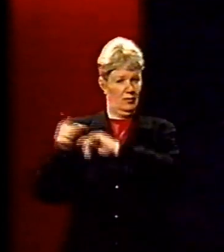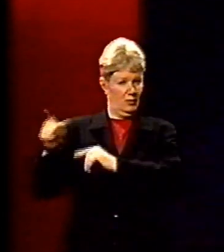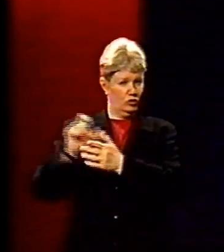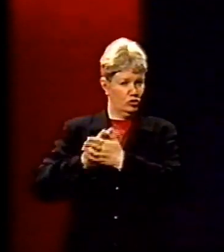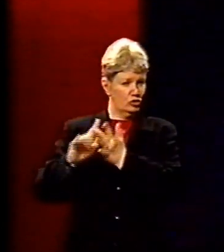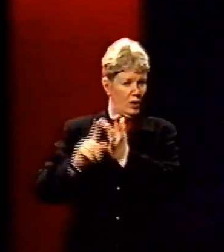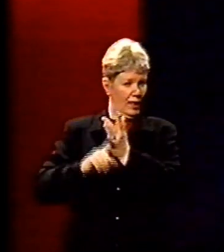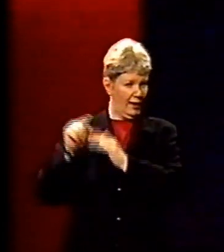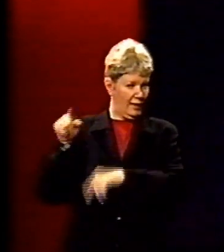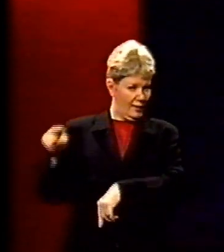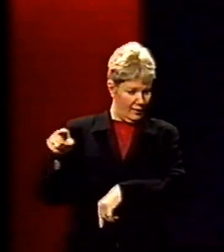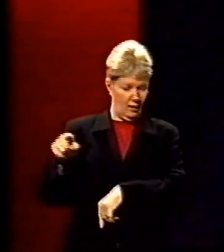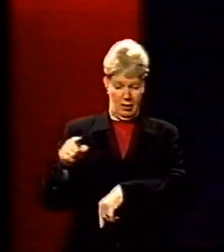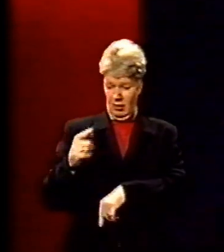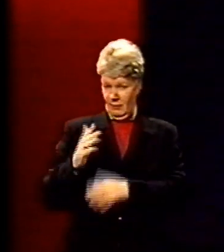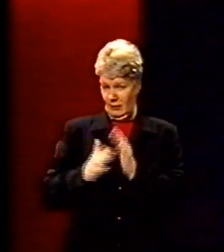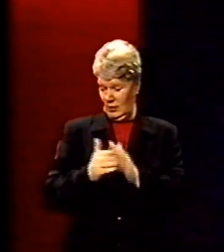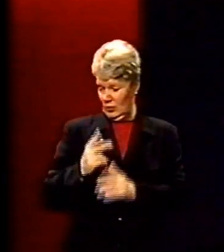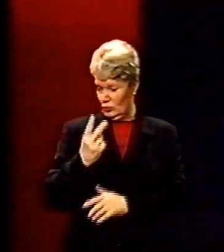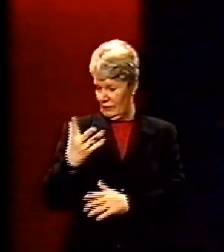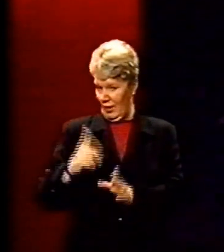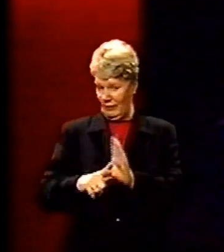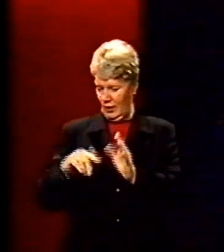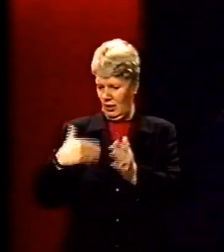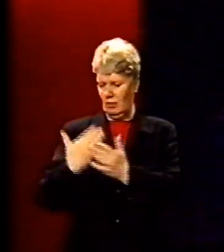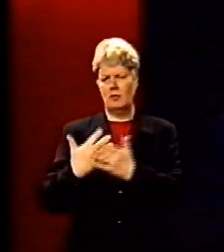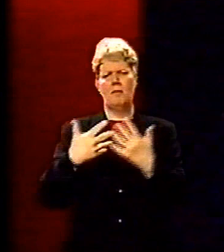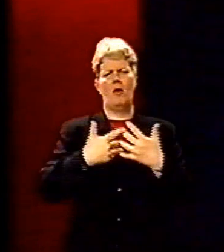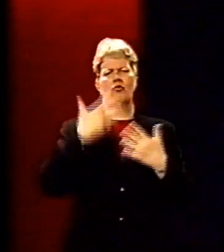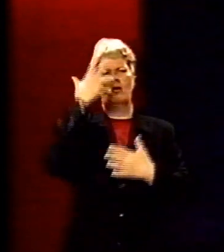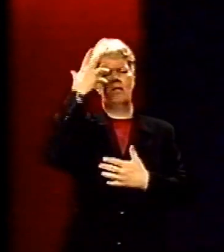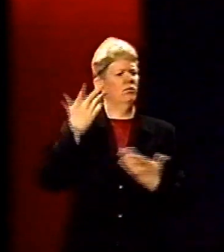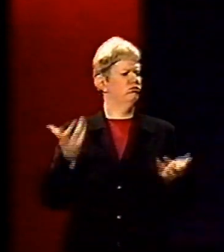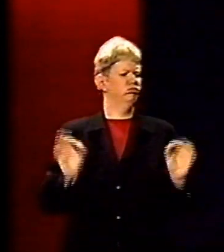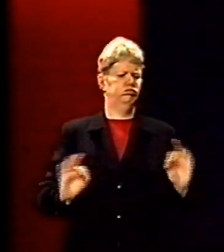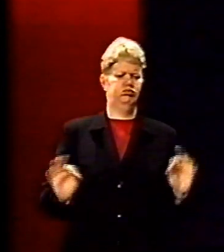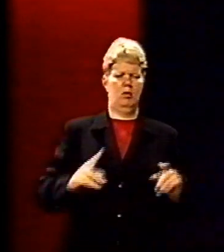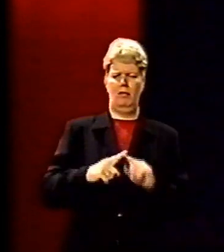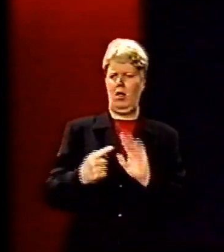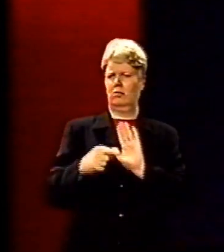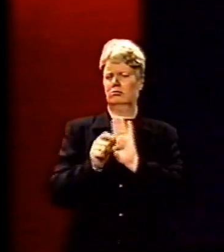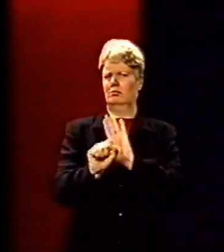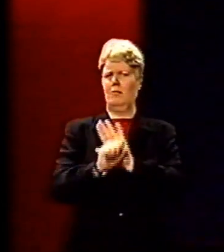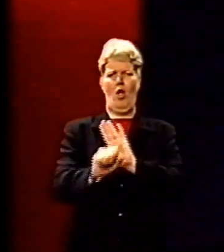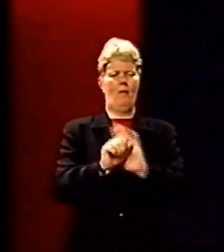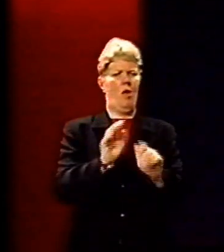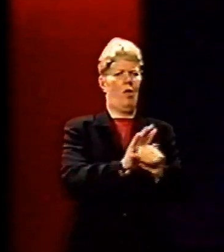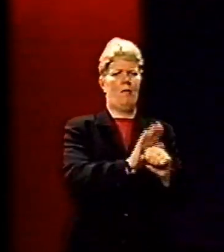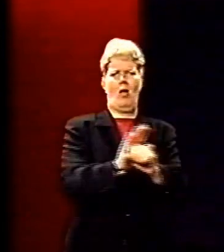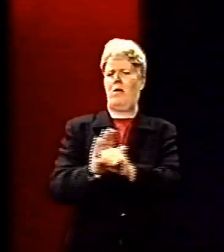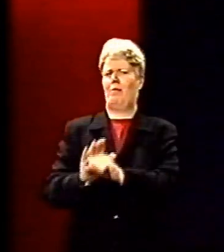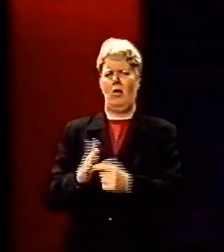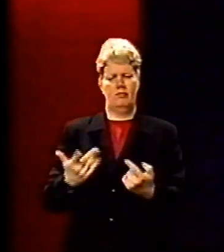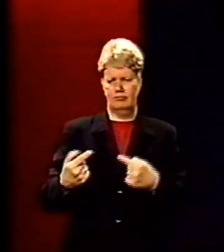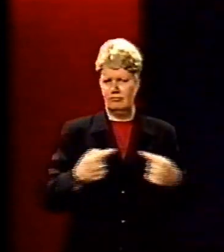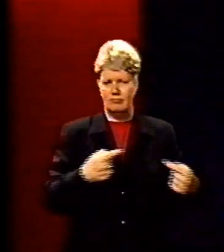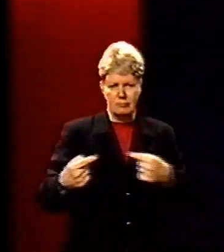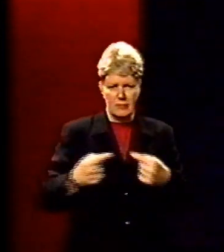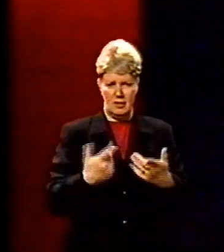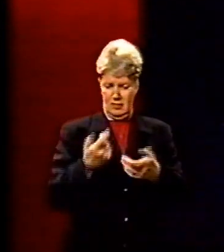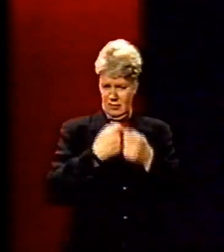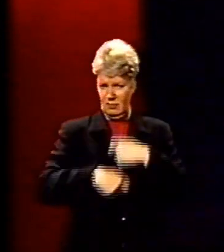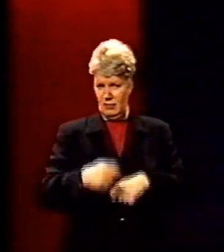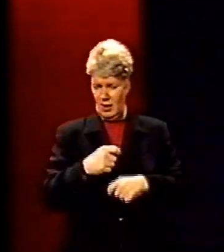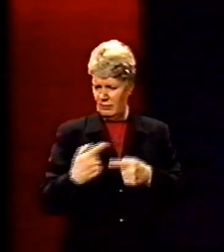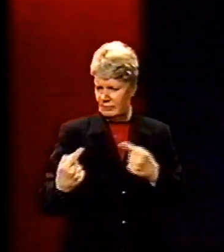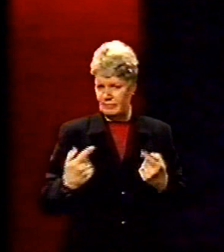Chile. For a quarter of a century, the US government claimed ignorance and obstructed investigations. Court cases against US officials were thrown out